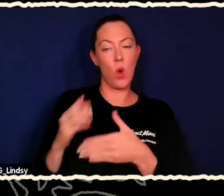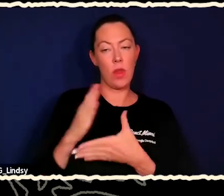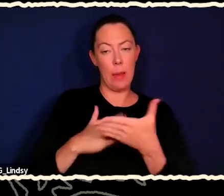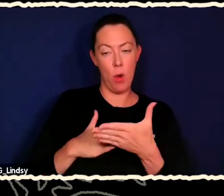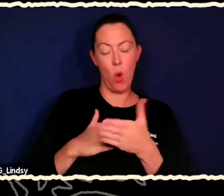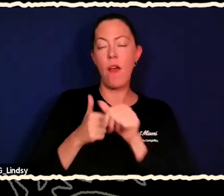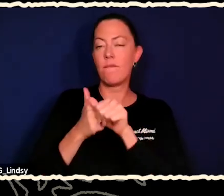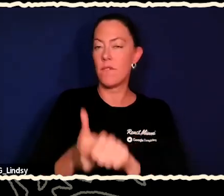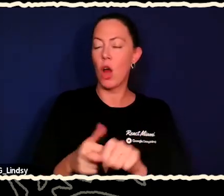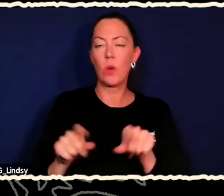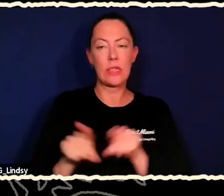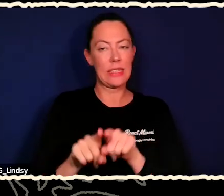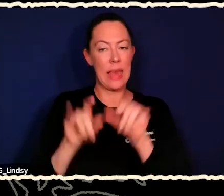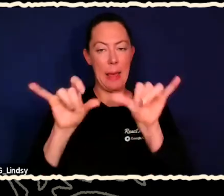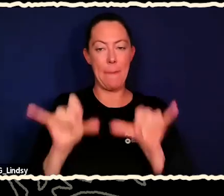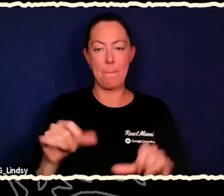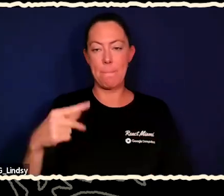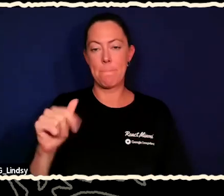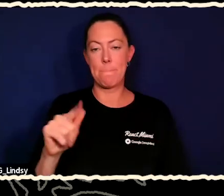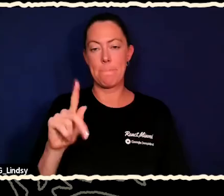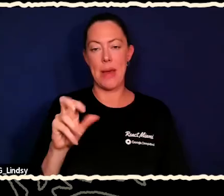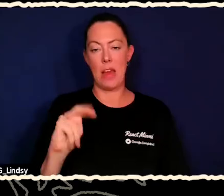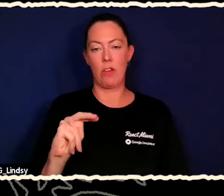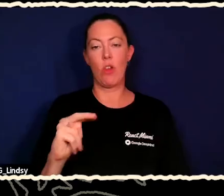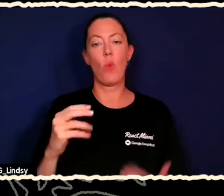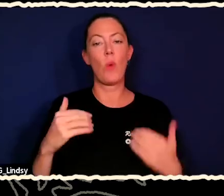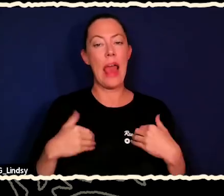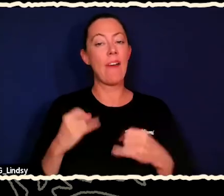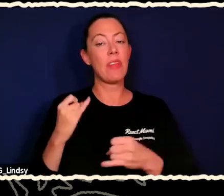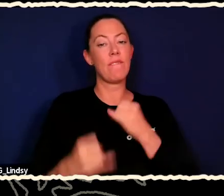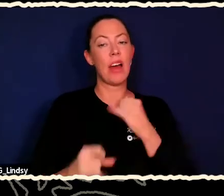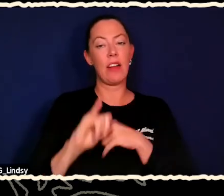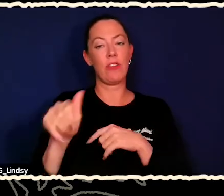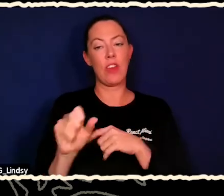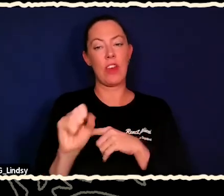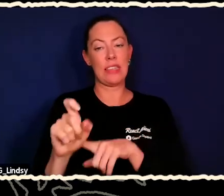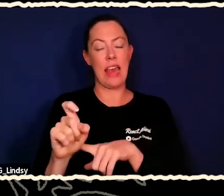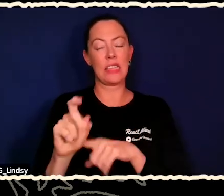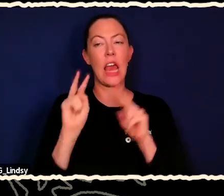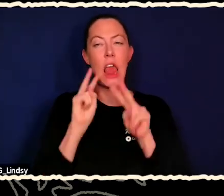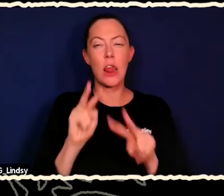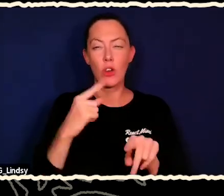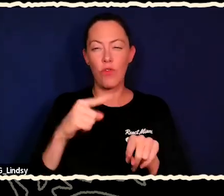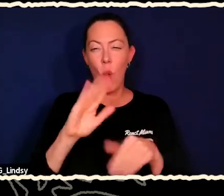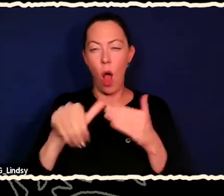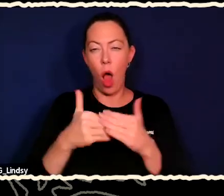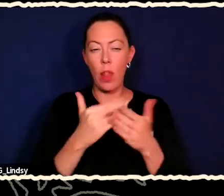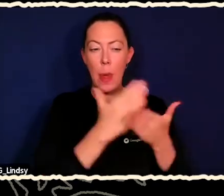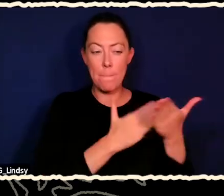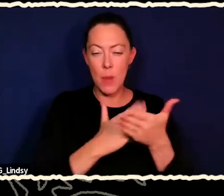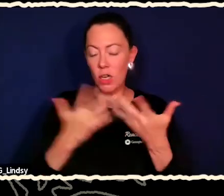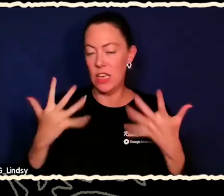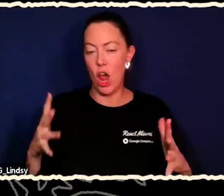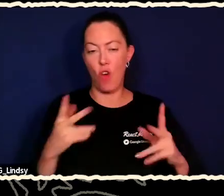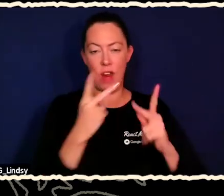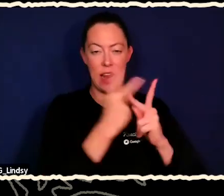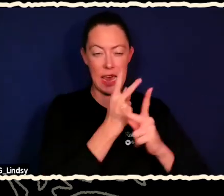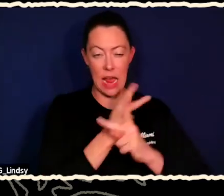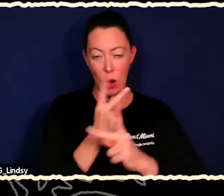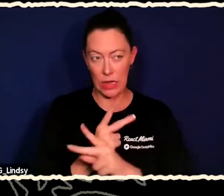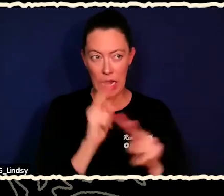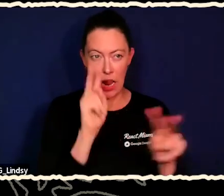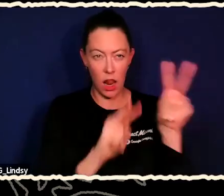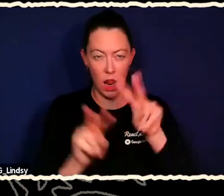When we assemble the final JSX structure, it just looks at all the different pieces that it calculated already, sees if any of those have